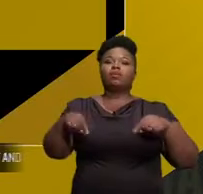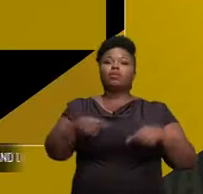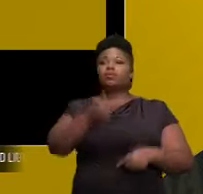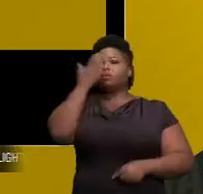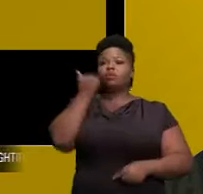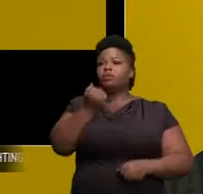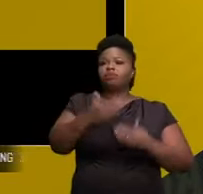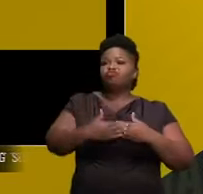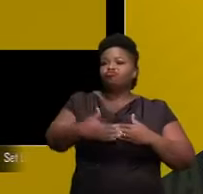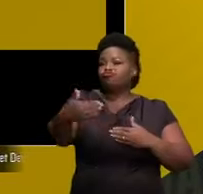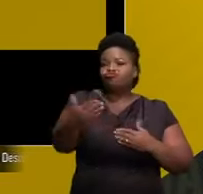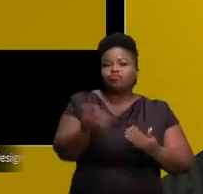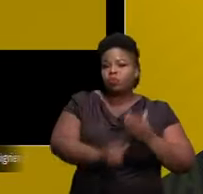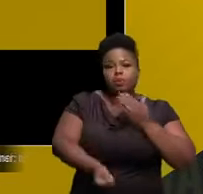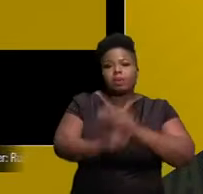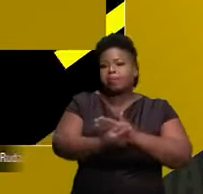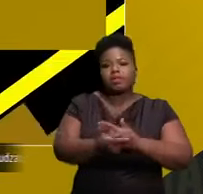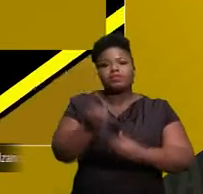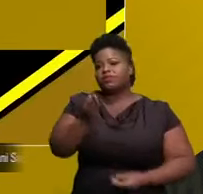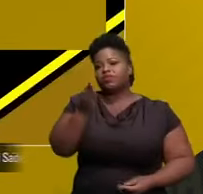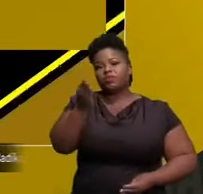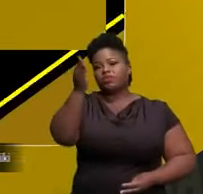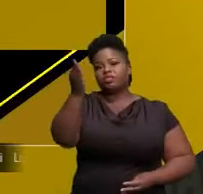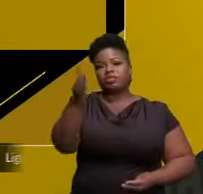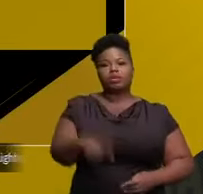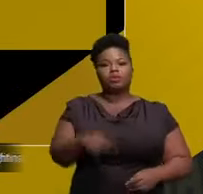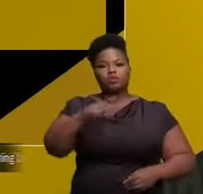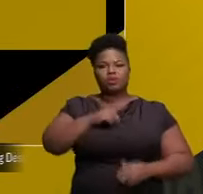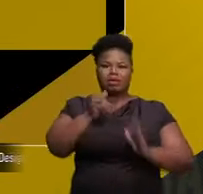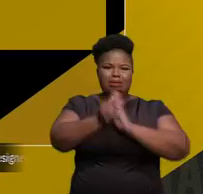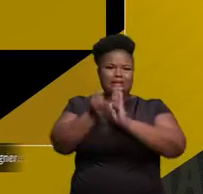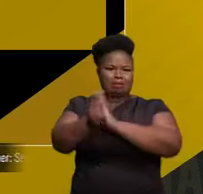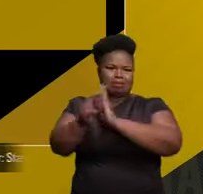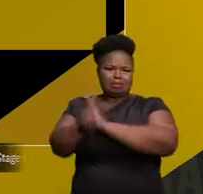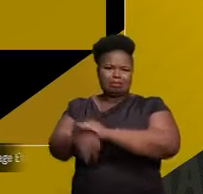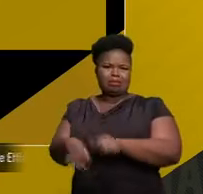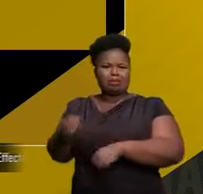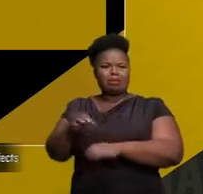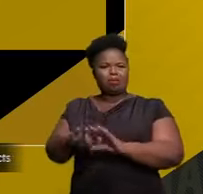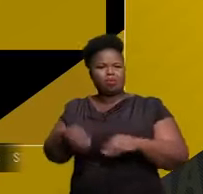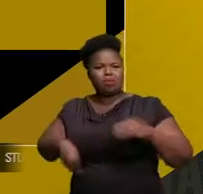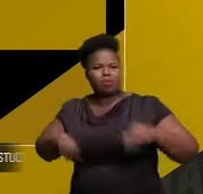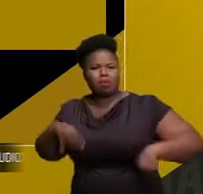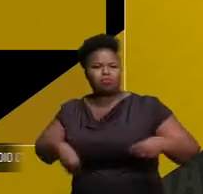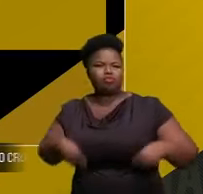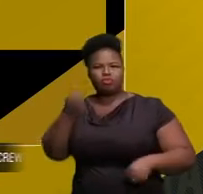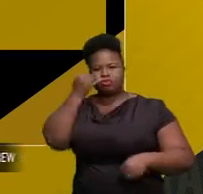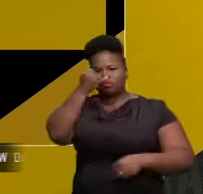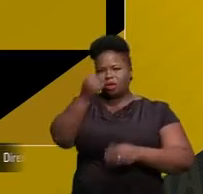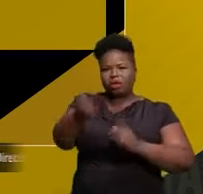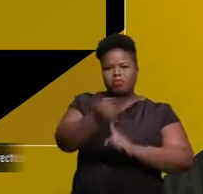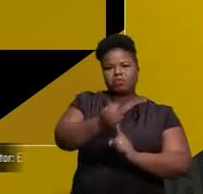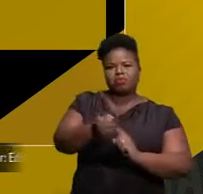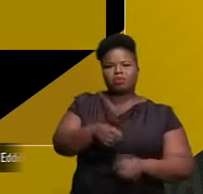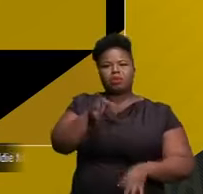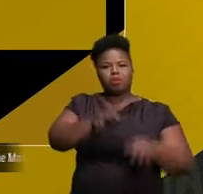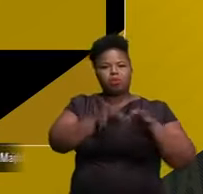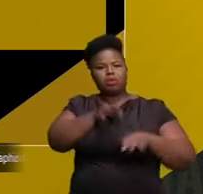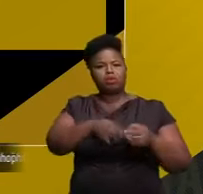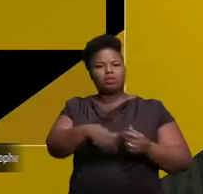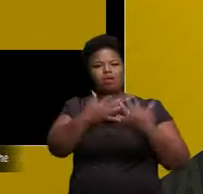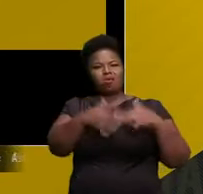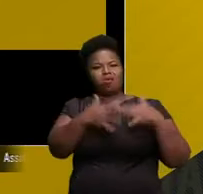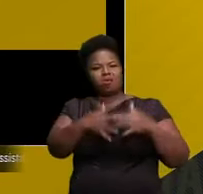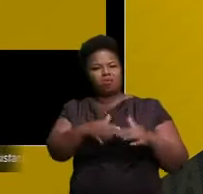Mm. We don't know what might happen to our futures. With too much killings, nepotism, corruption, drug abuse, political scandals, we no